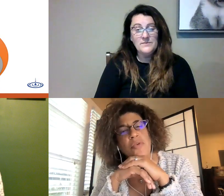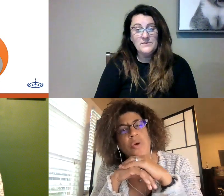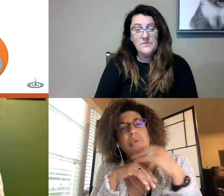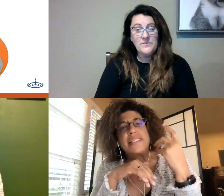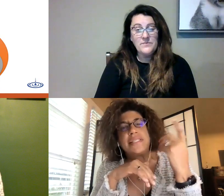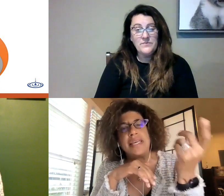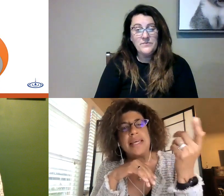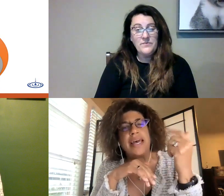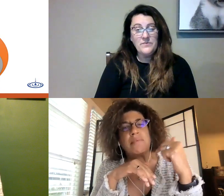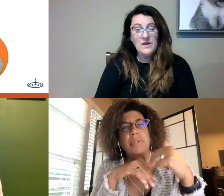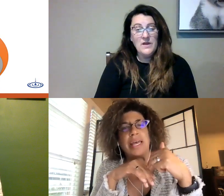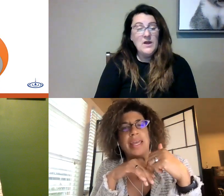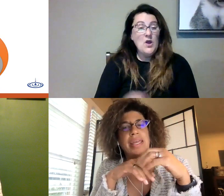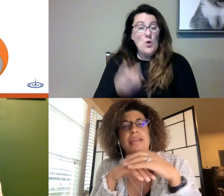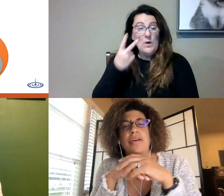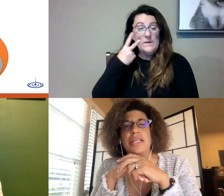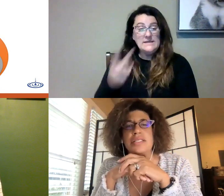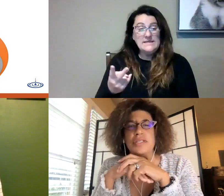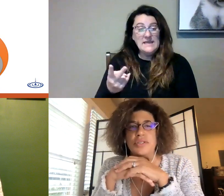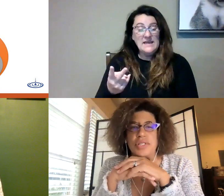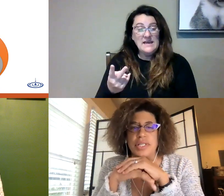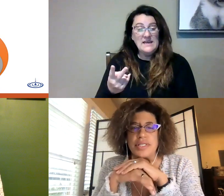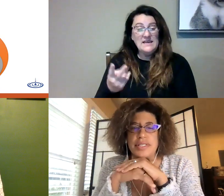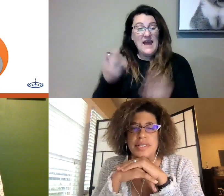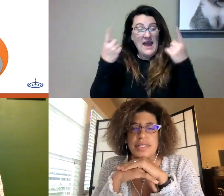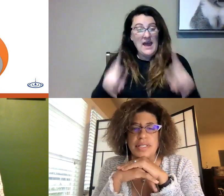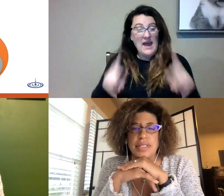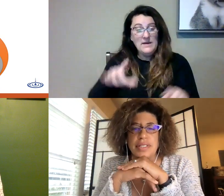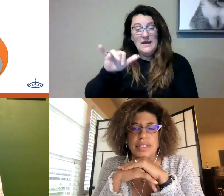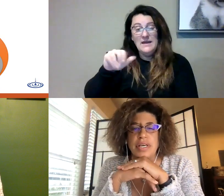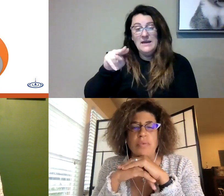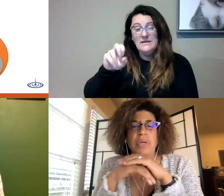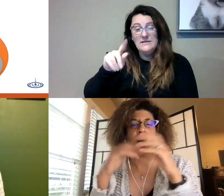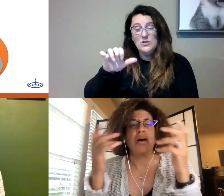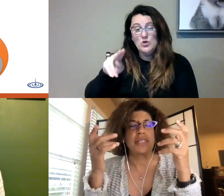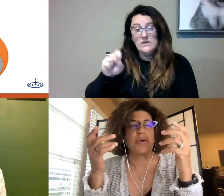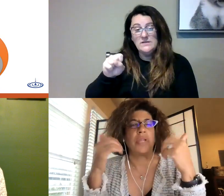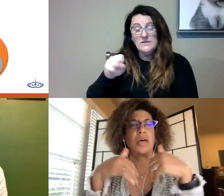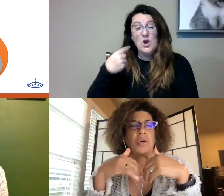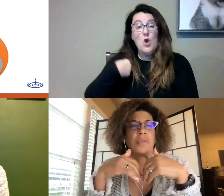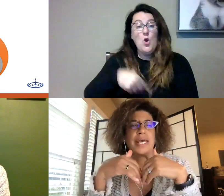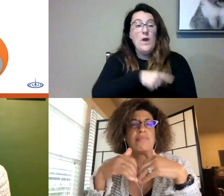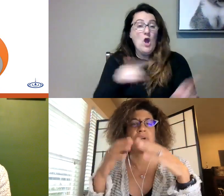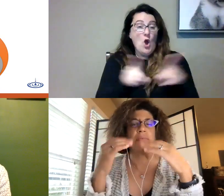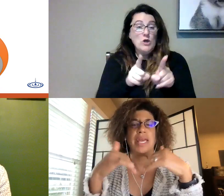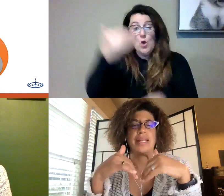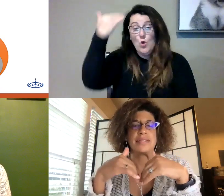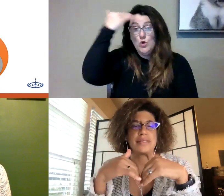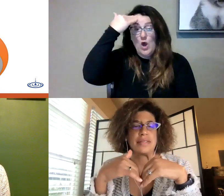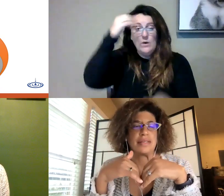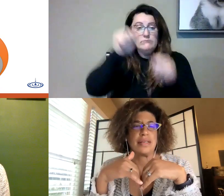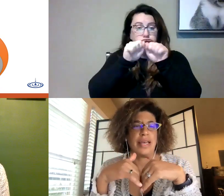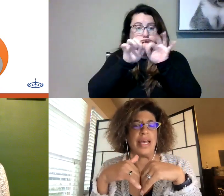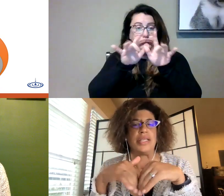And when we see that at play in our institutions, we also know that it